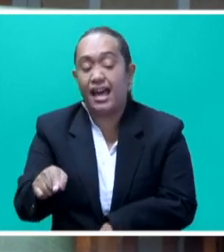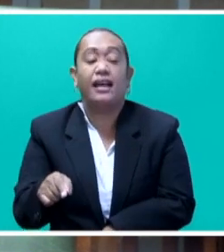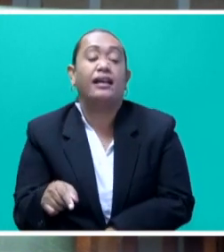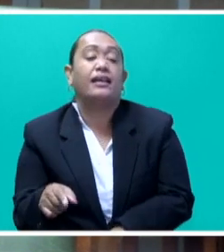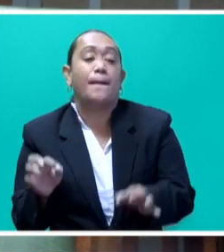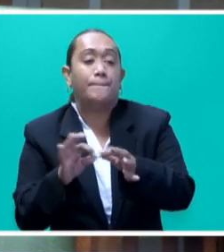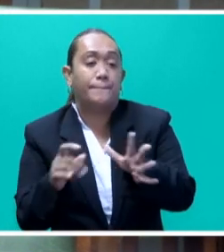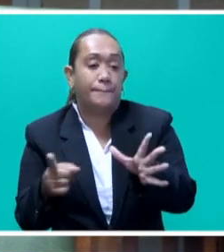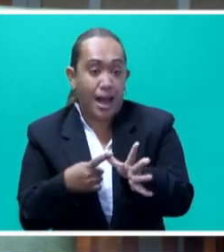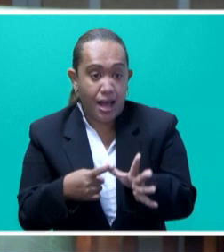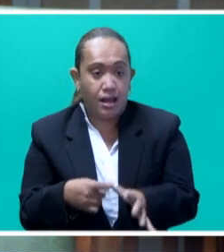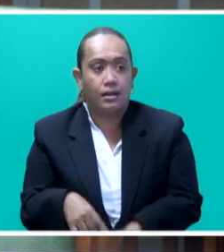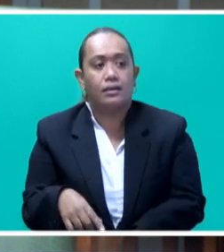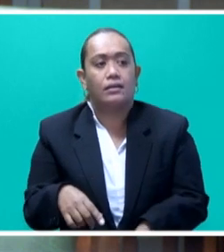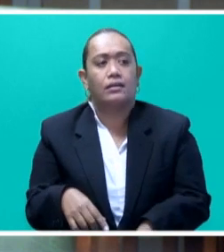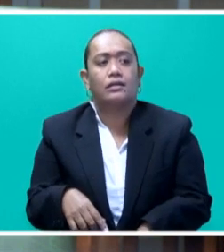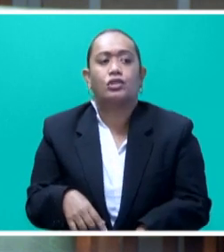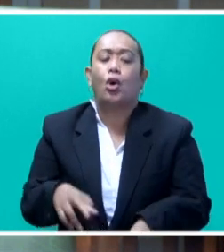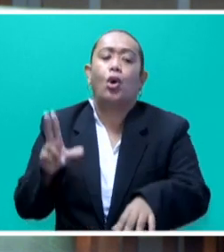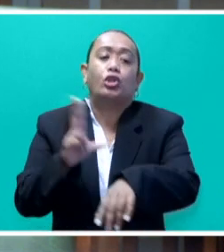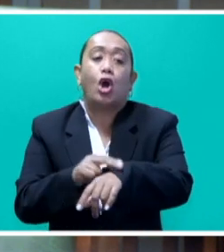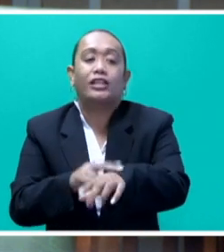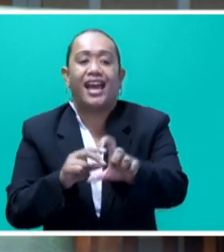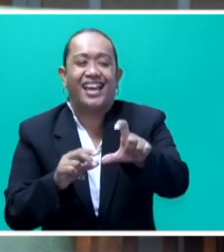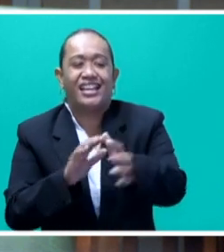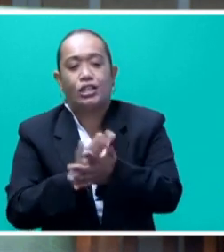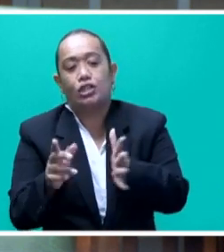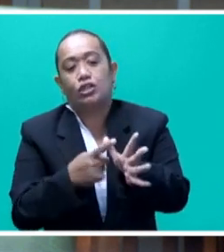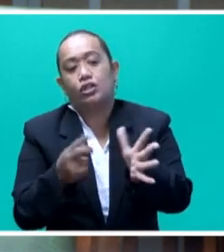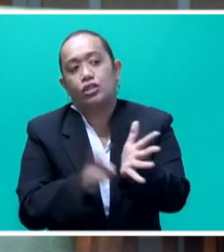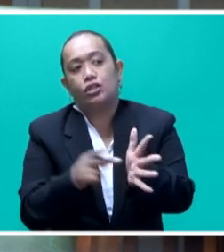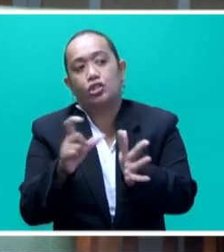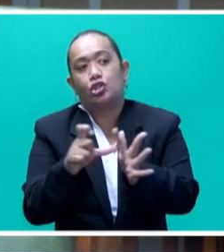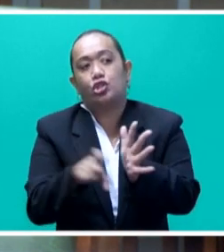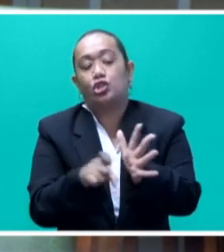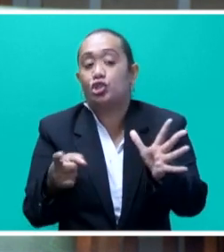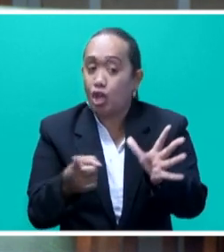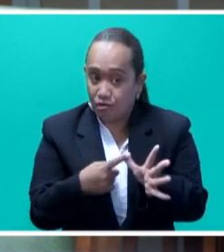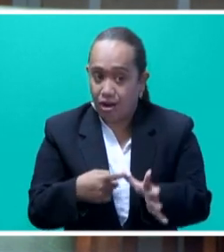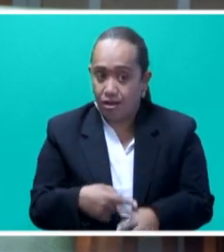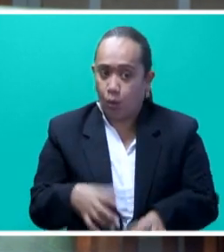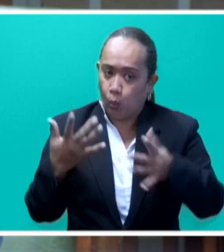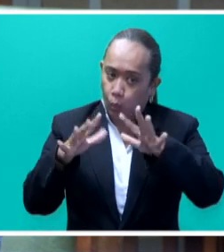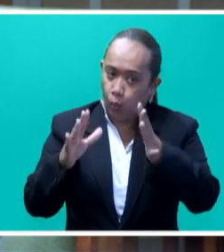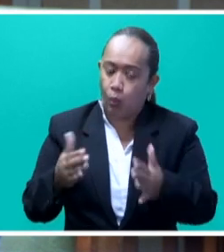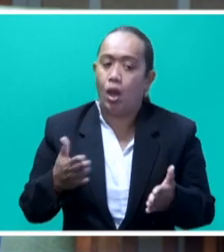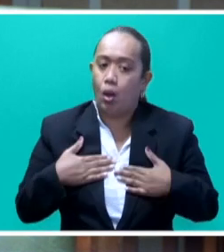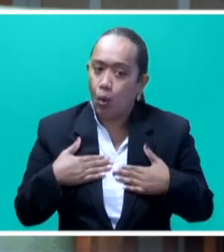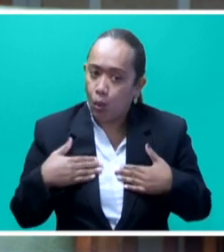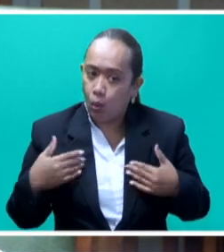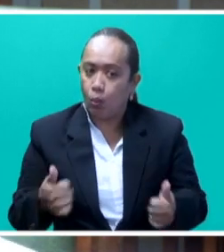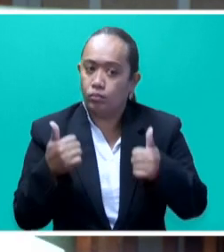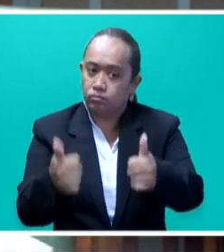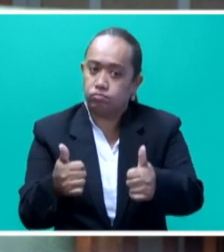it's serviced by Dr. Priyanka Chandra. So, Mr. Speaker, sir, these are the well-meaning doctors. As highlighted also,